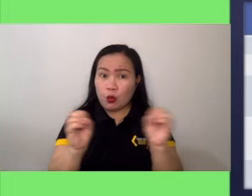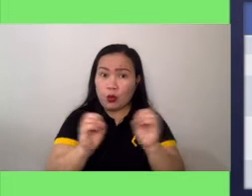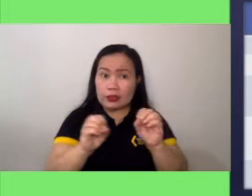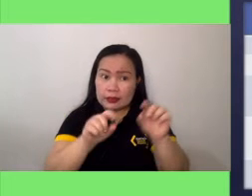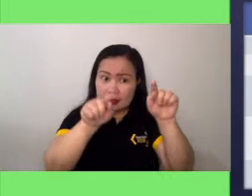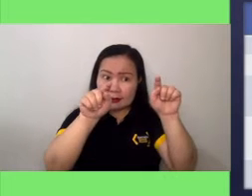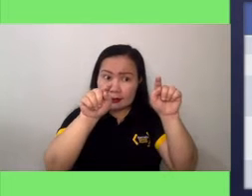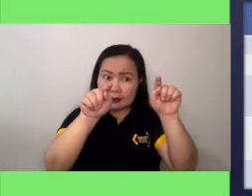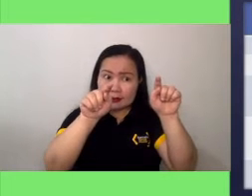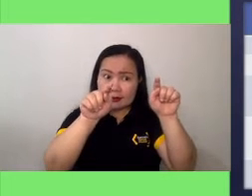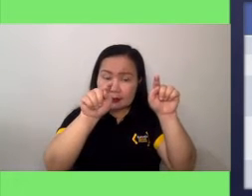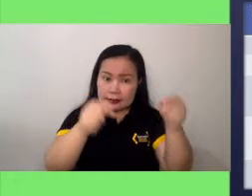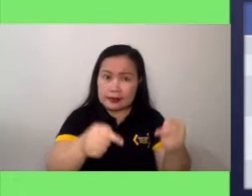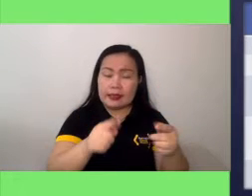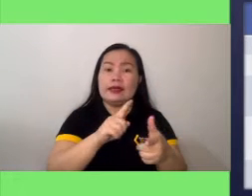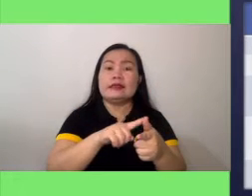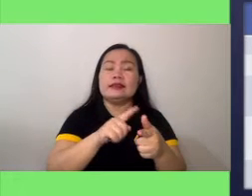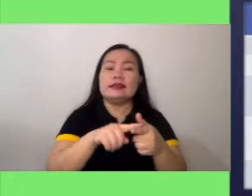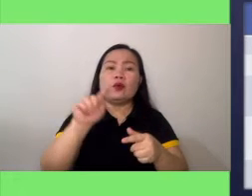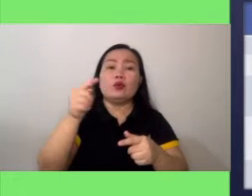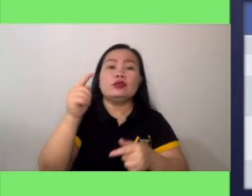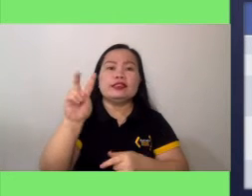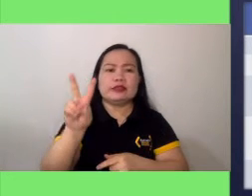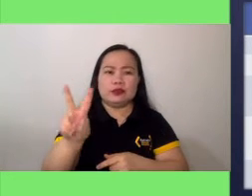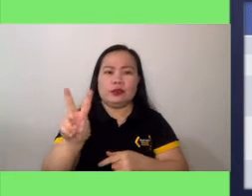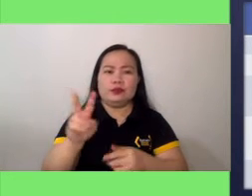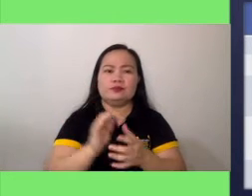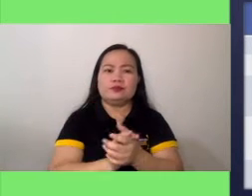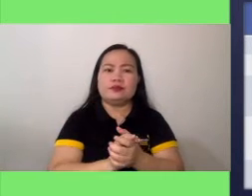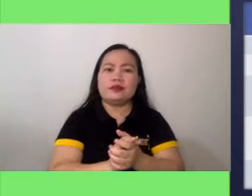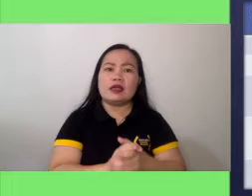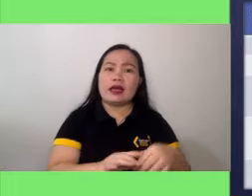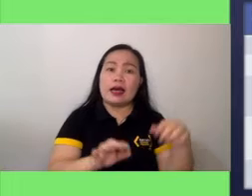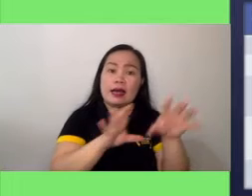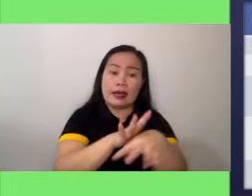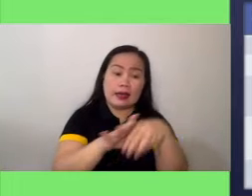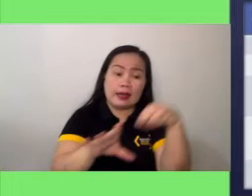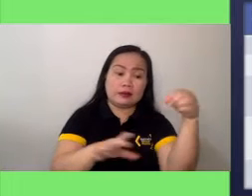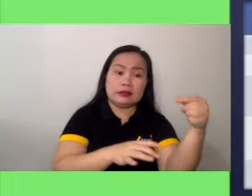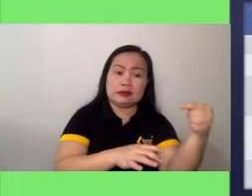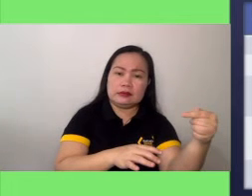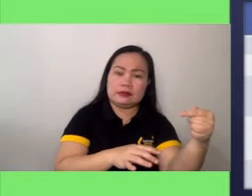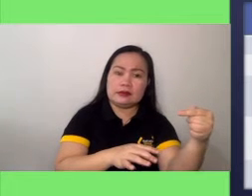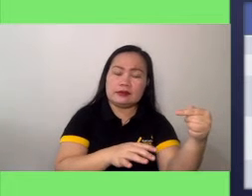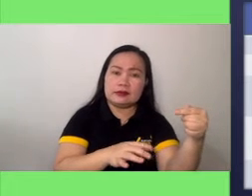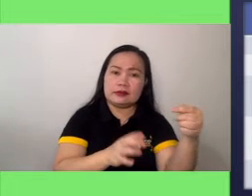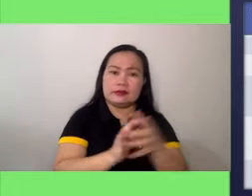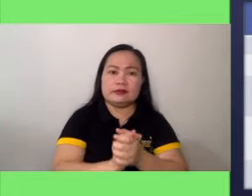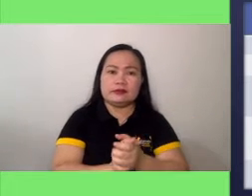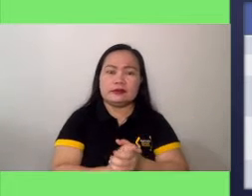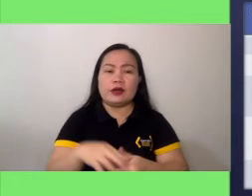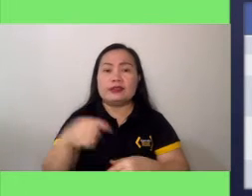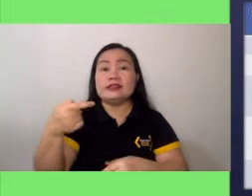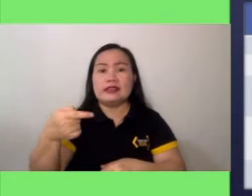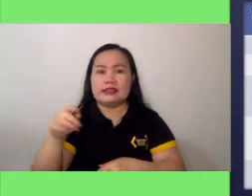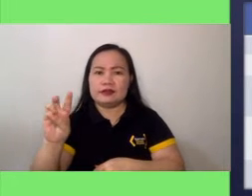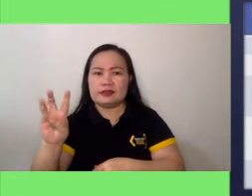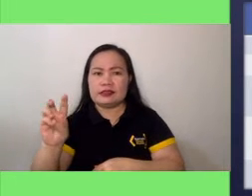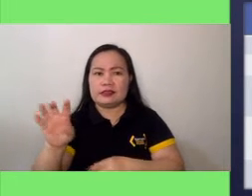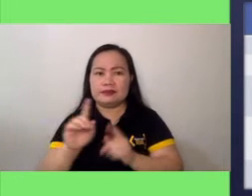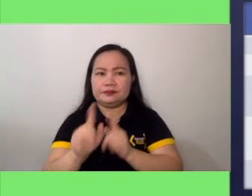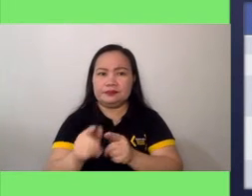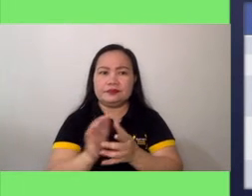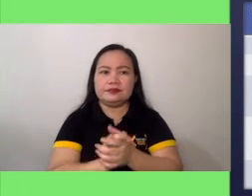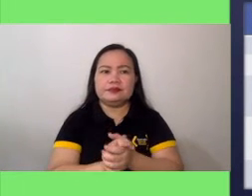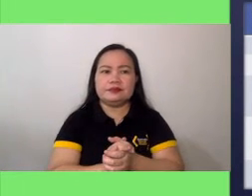2 times 2. So, that is 16. 16 ang sagot doon. Kaya lang may negative sa unahan, so that is negative 16. Okay? And